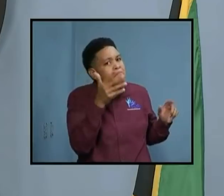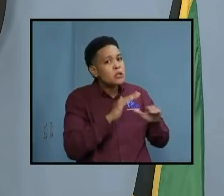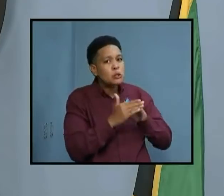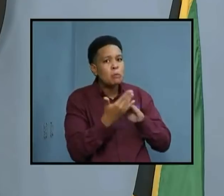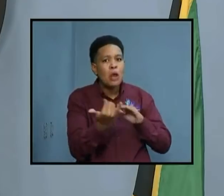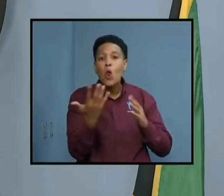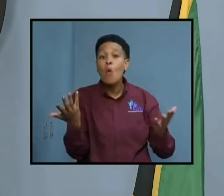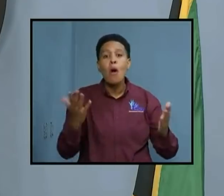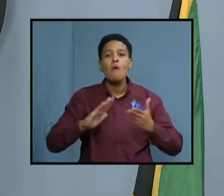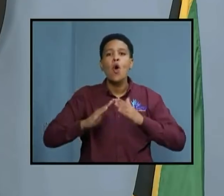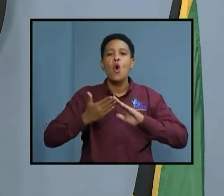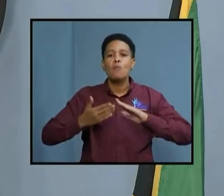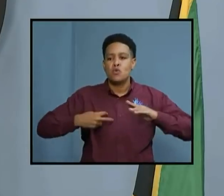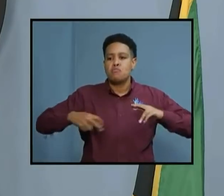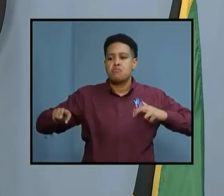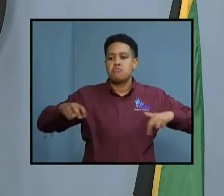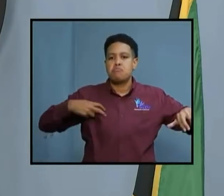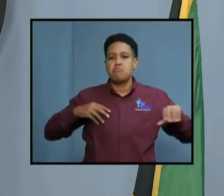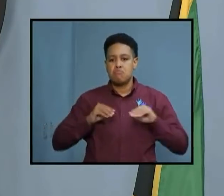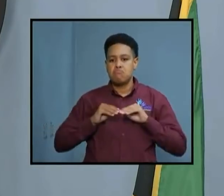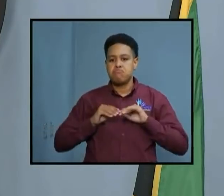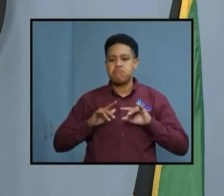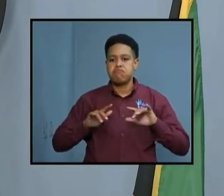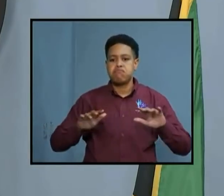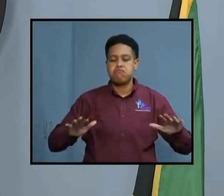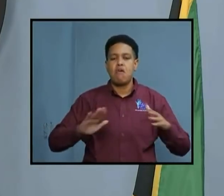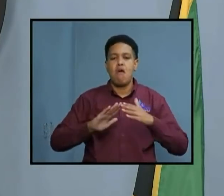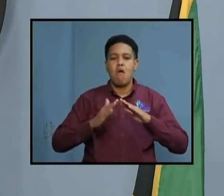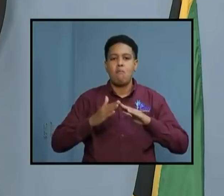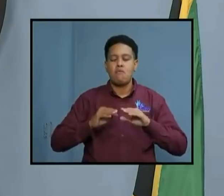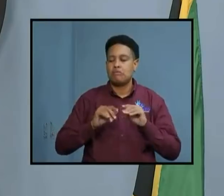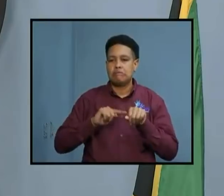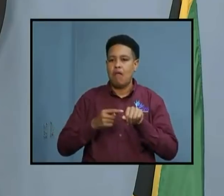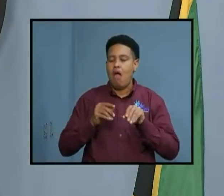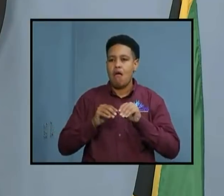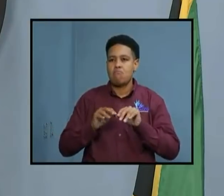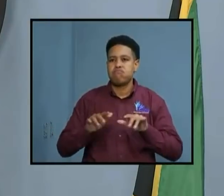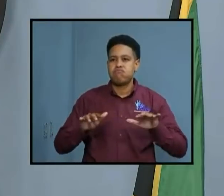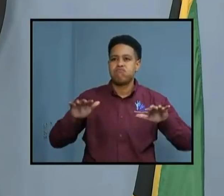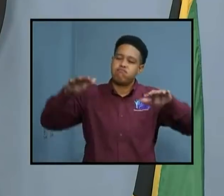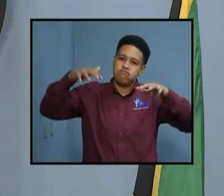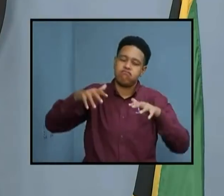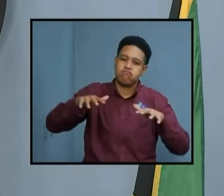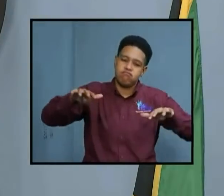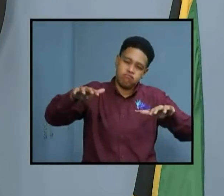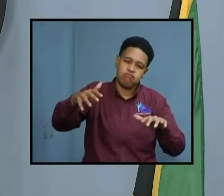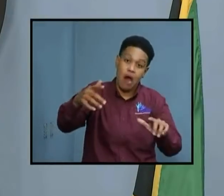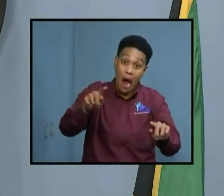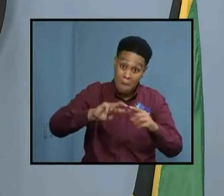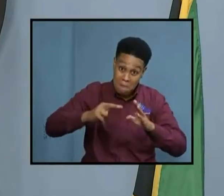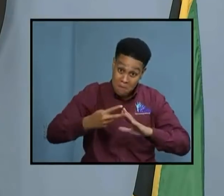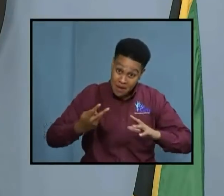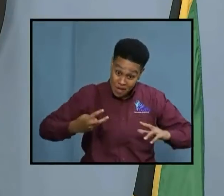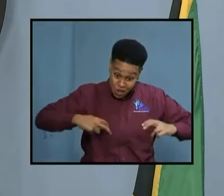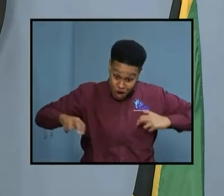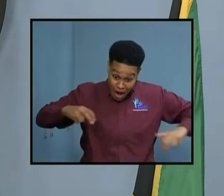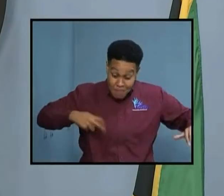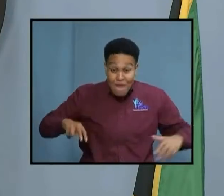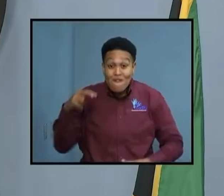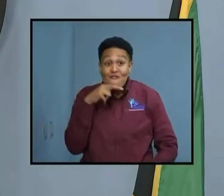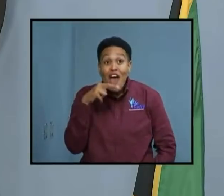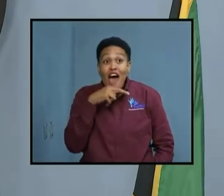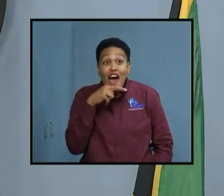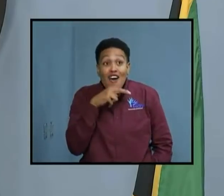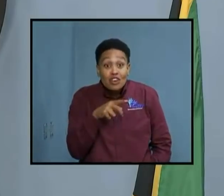community transmission of the SARS-CoV-2 virus. This means that the transmission of the virus can no longer